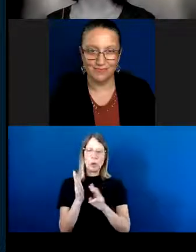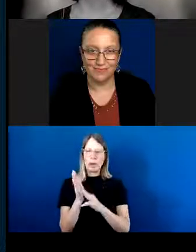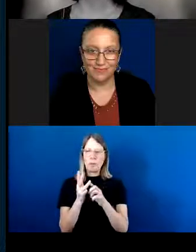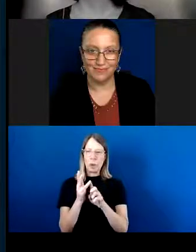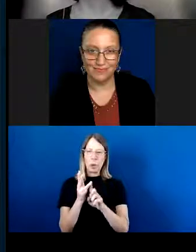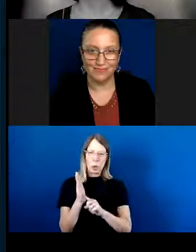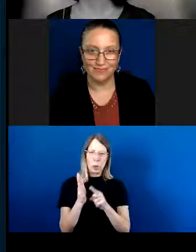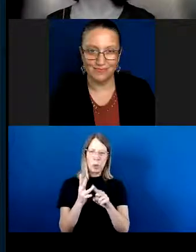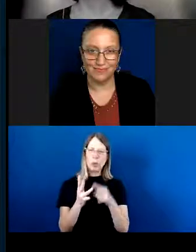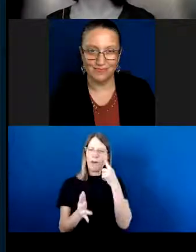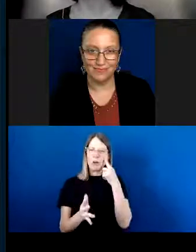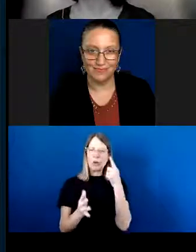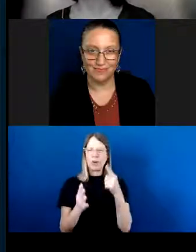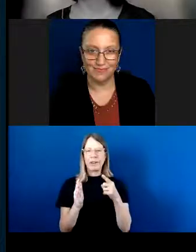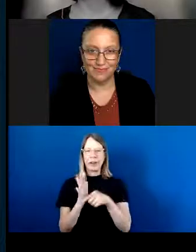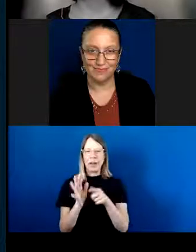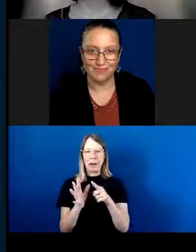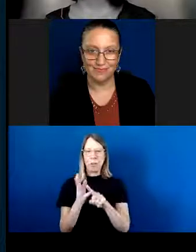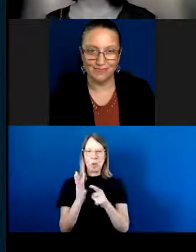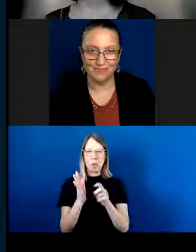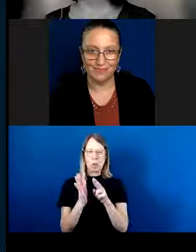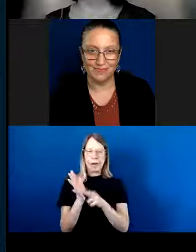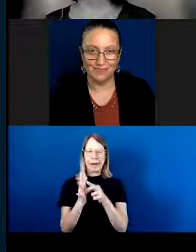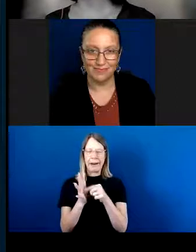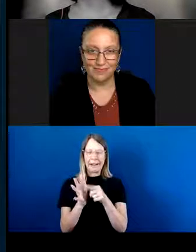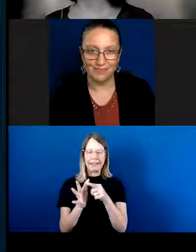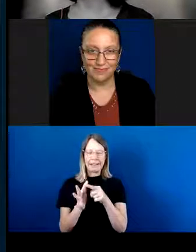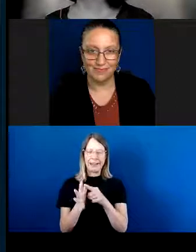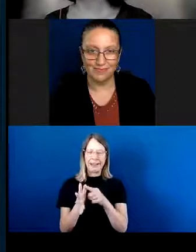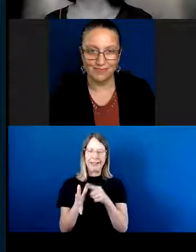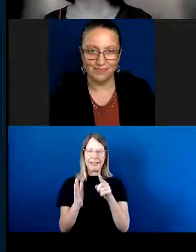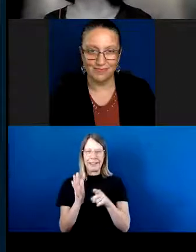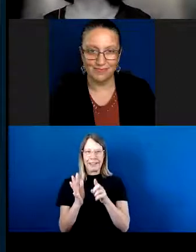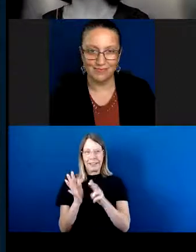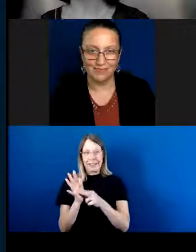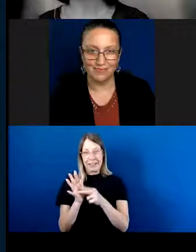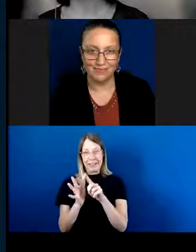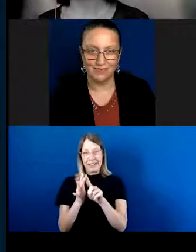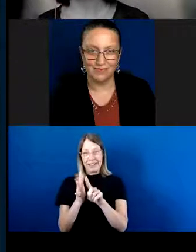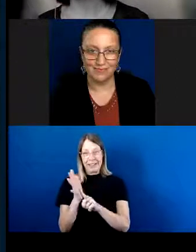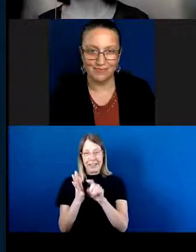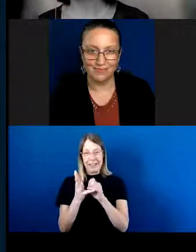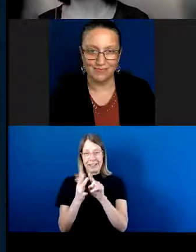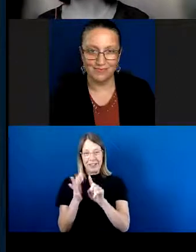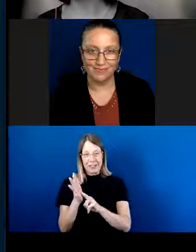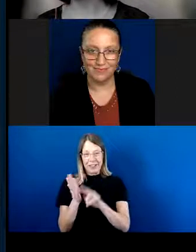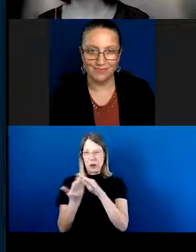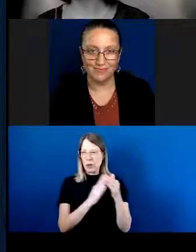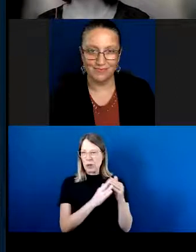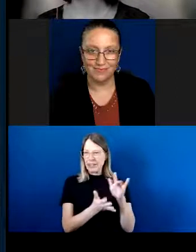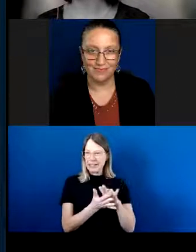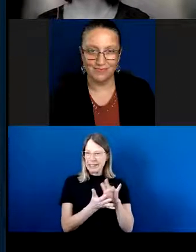JUANITA and NIELSEN Community Centre. You may have heard about JUANITA, a high-profile journalist, community activist,